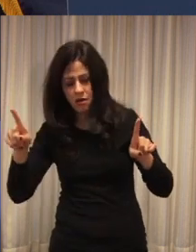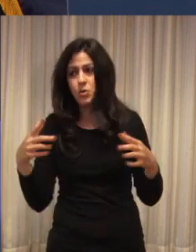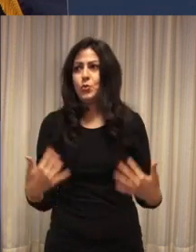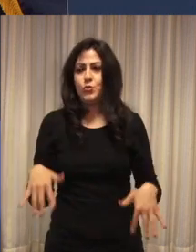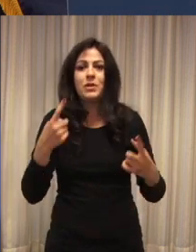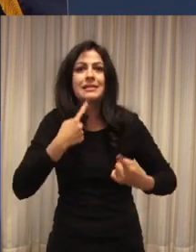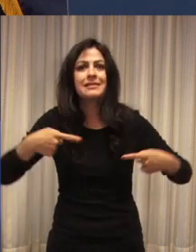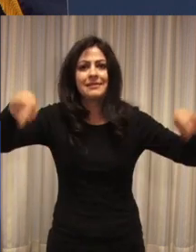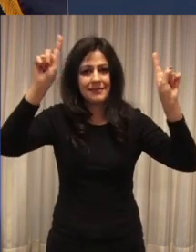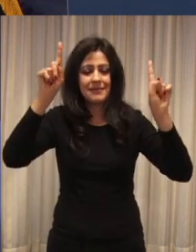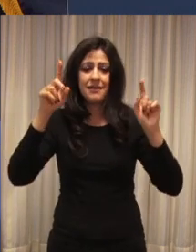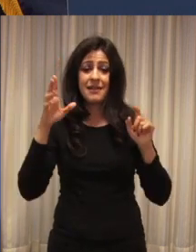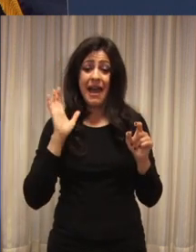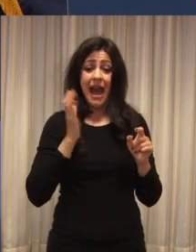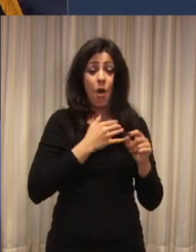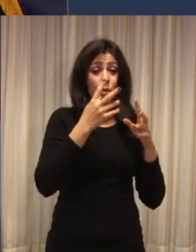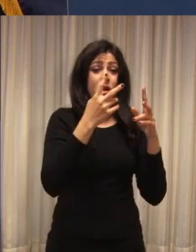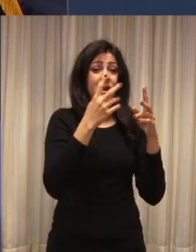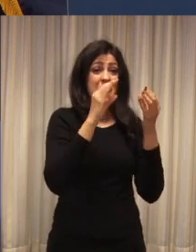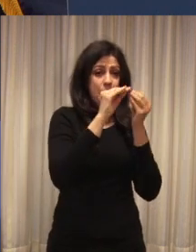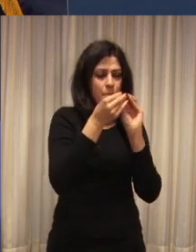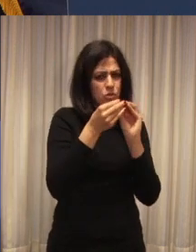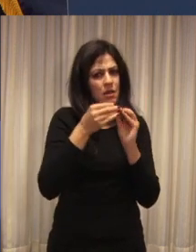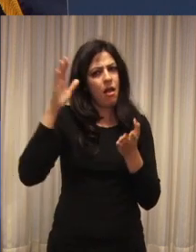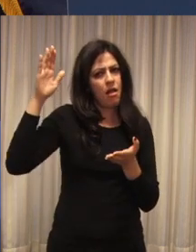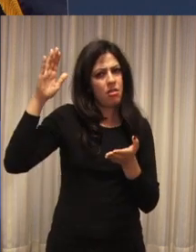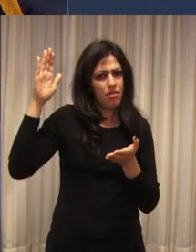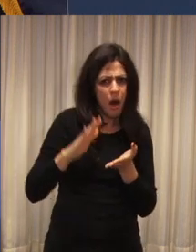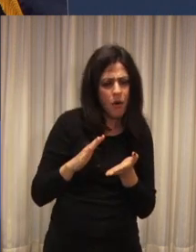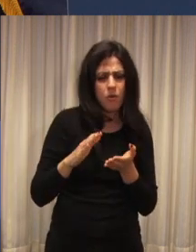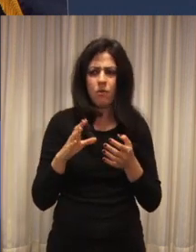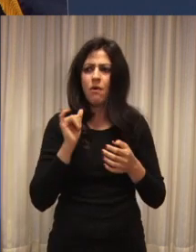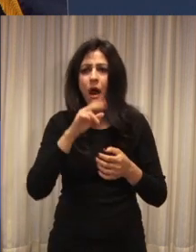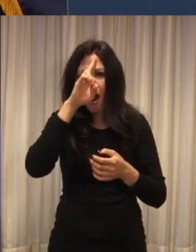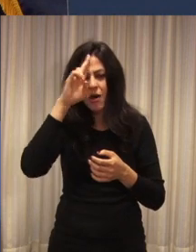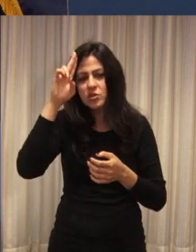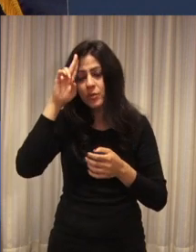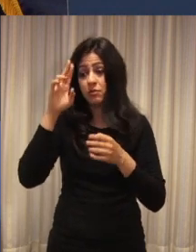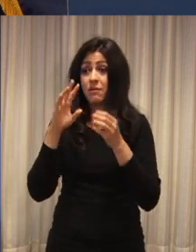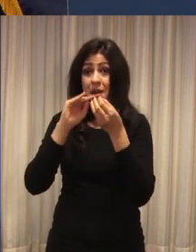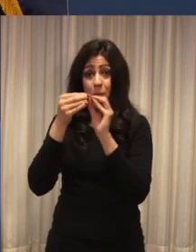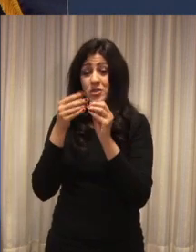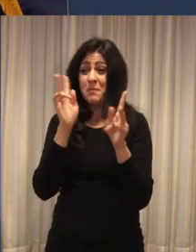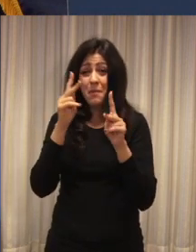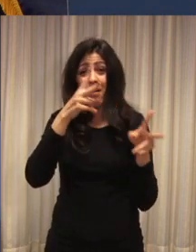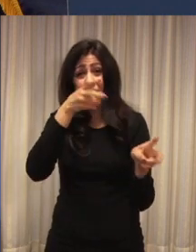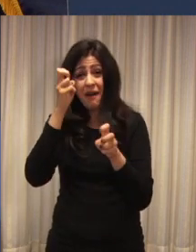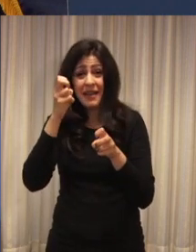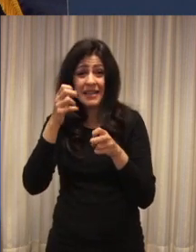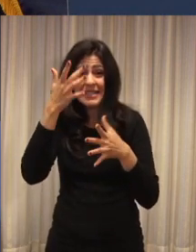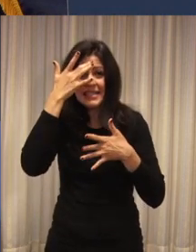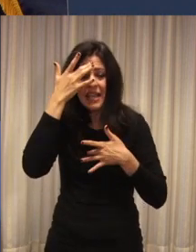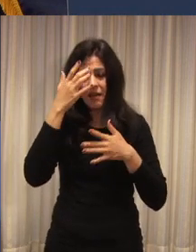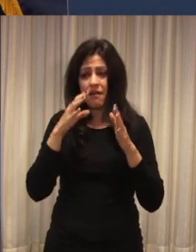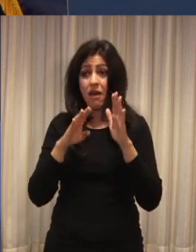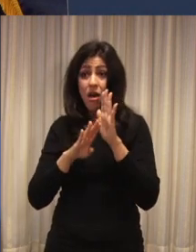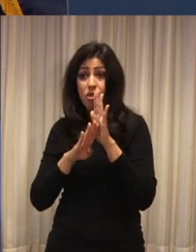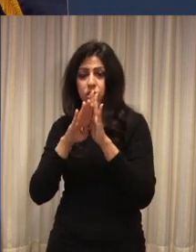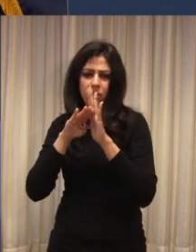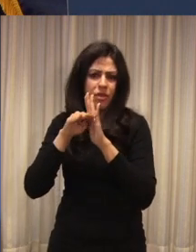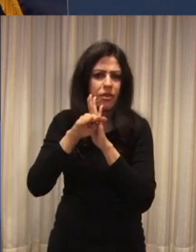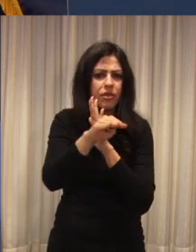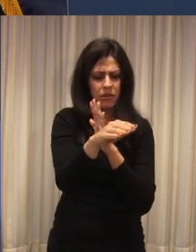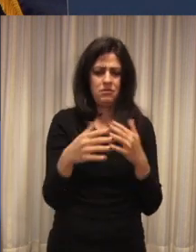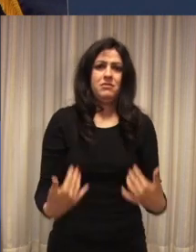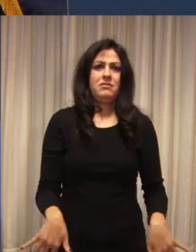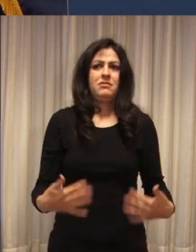than the worst case projected. We are seeing our hospital numbers flatten out. And I'm confident that if we continue